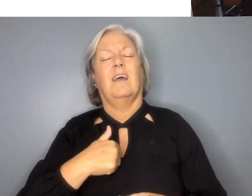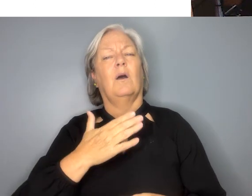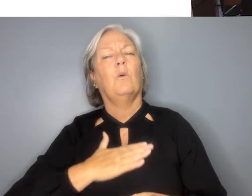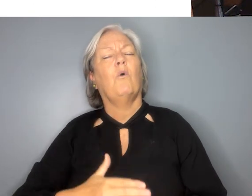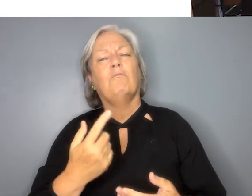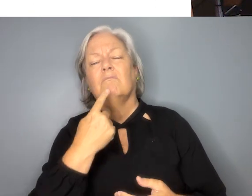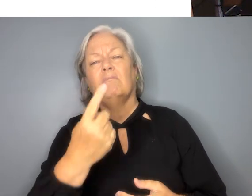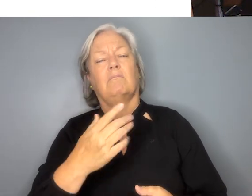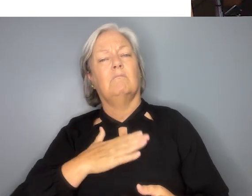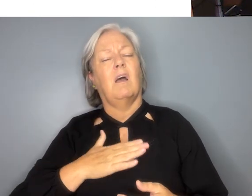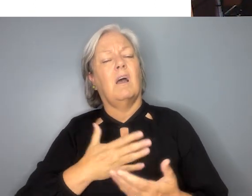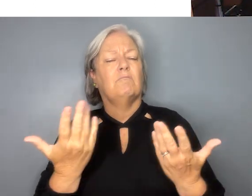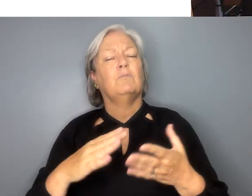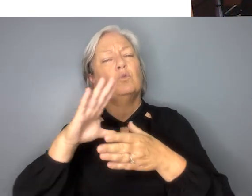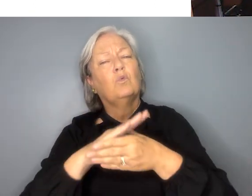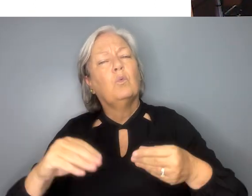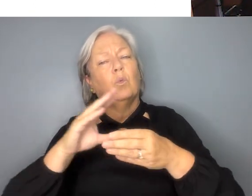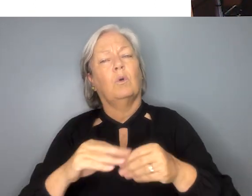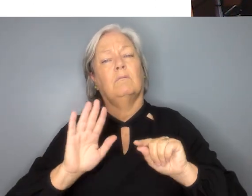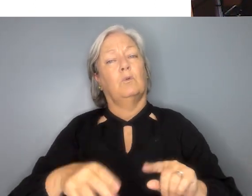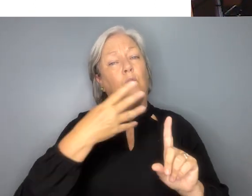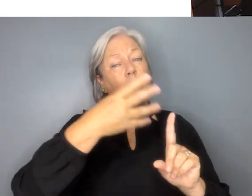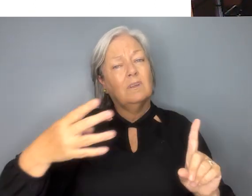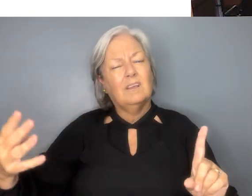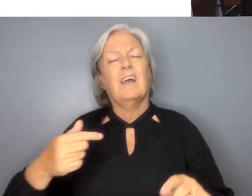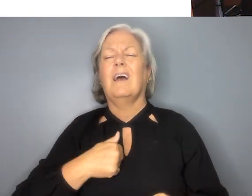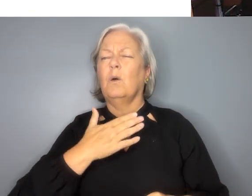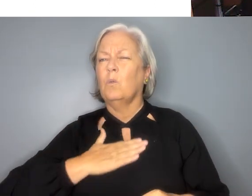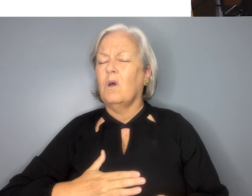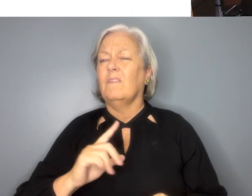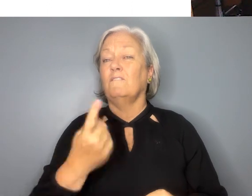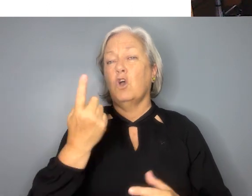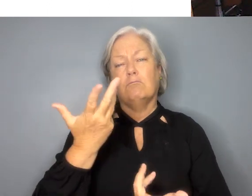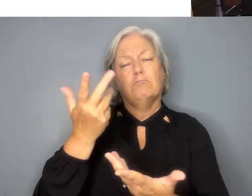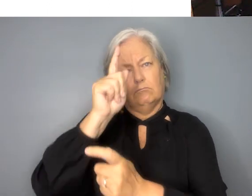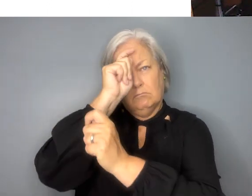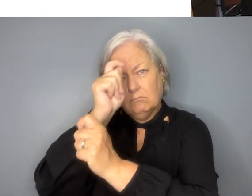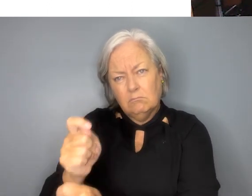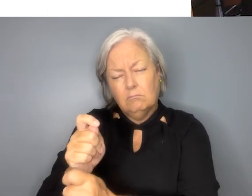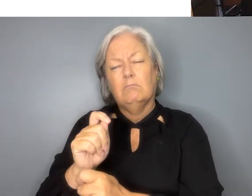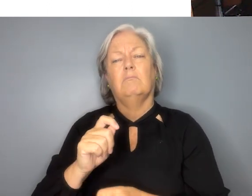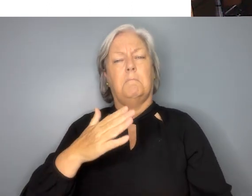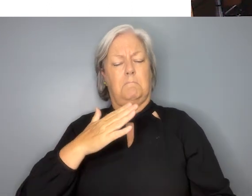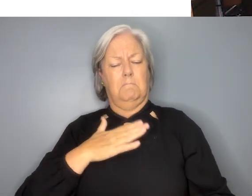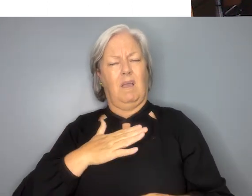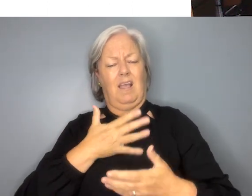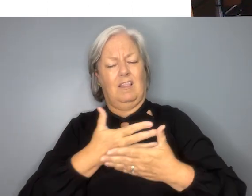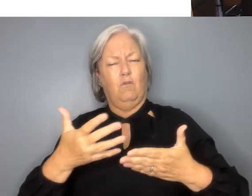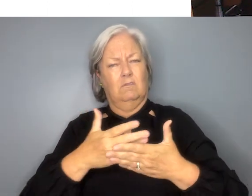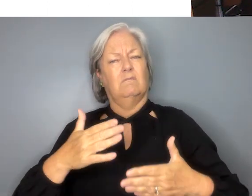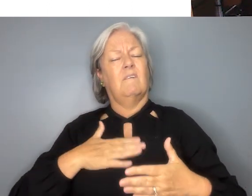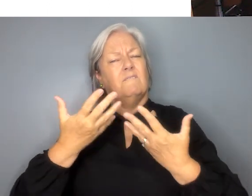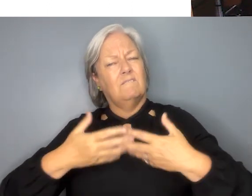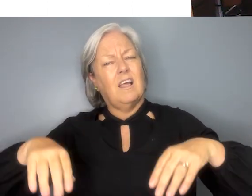sharing some of my stories. A proud LGBTIQ plus Wiradjuri man. But I'd like to just do a quick acknowledgement before I speak in the language of